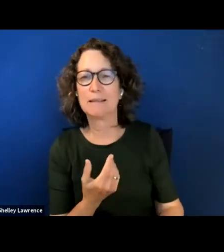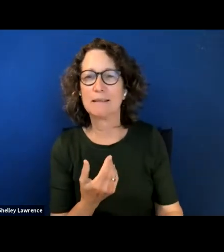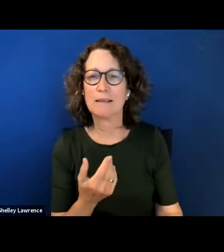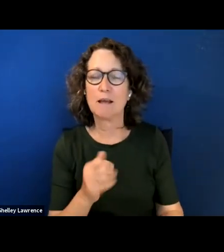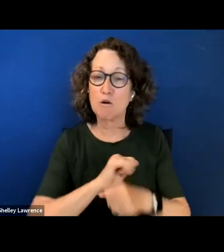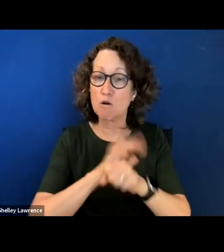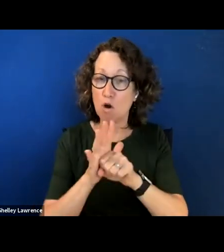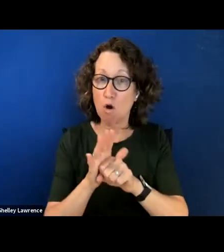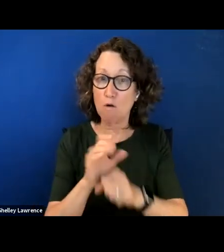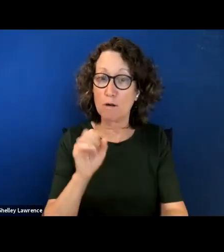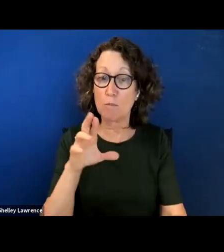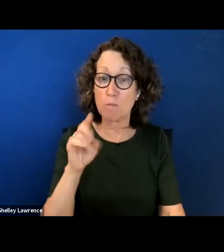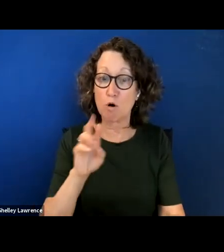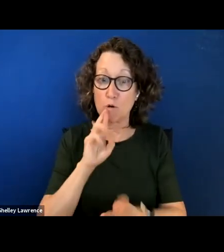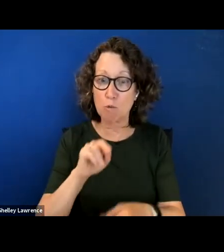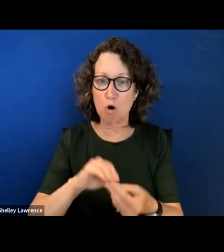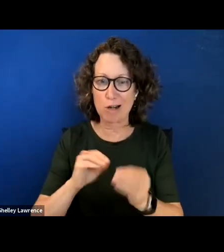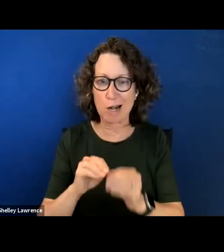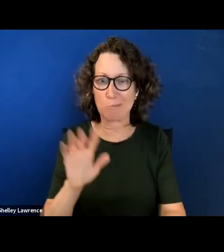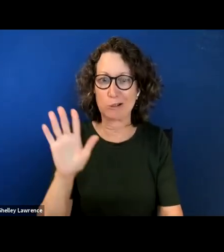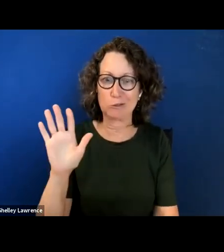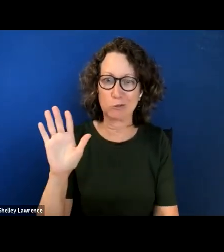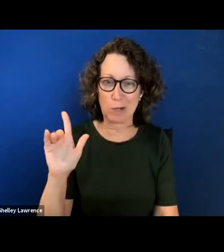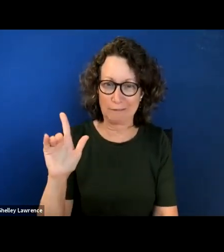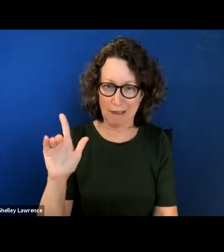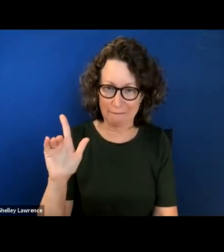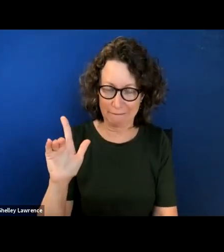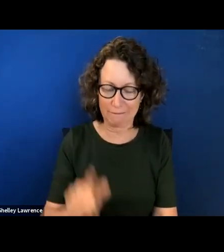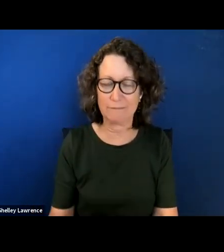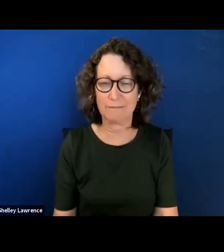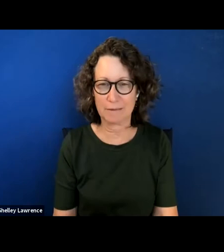COVID board report number 25.